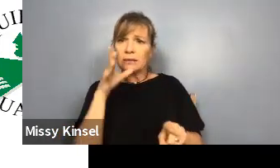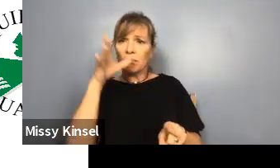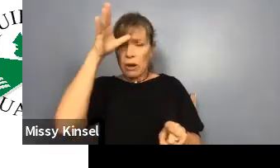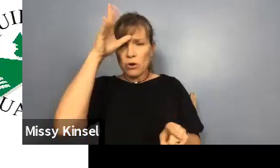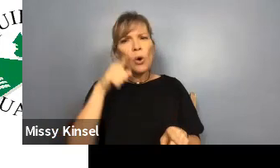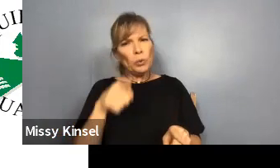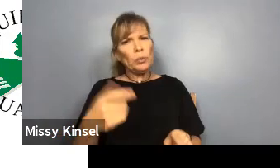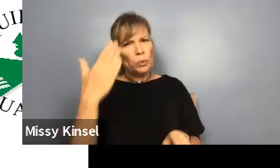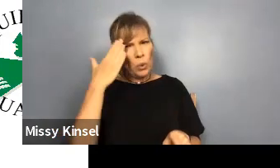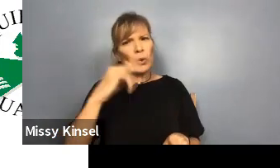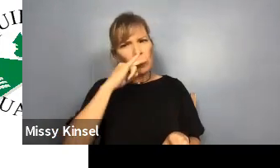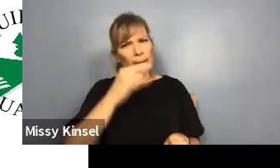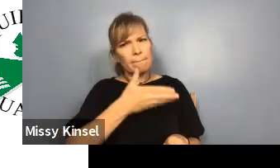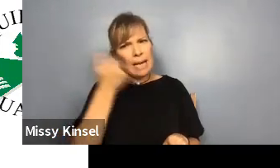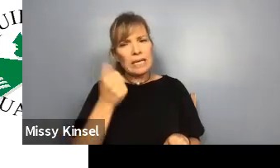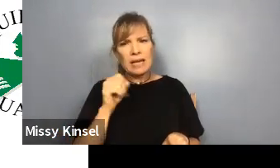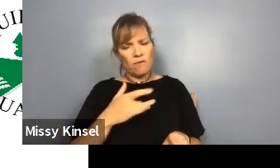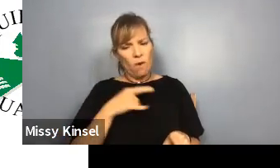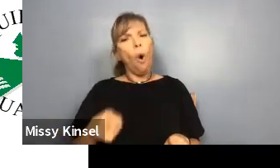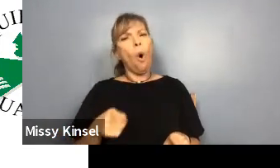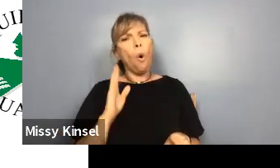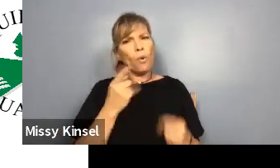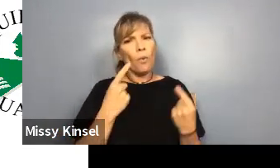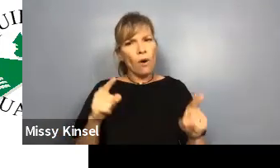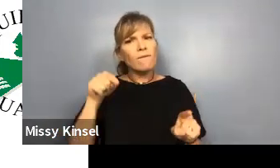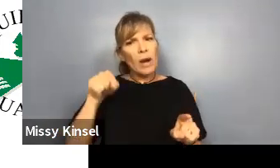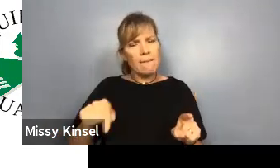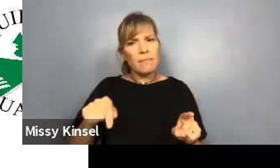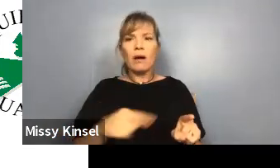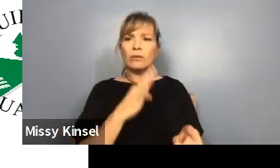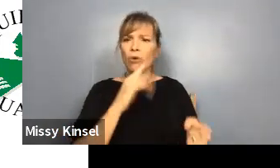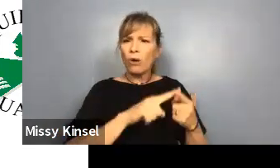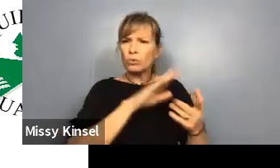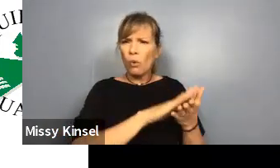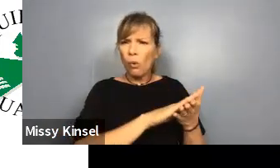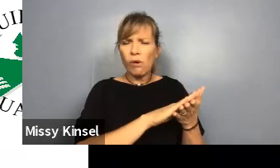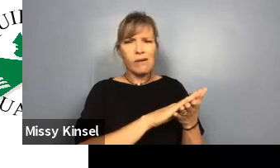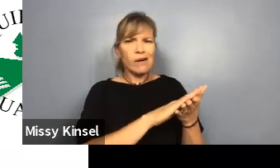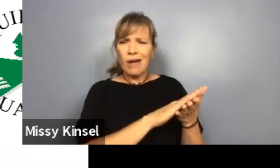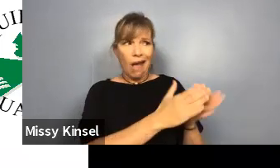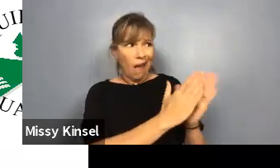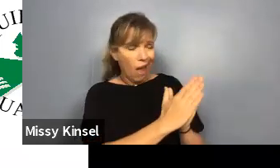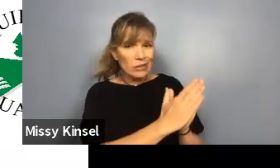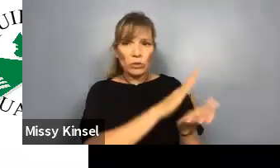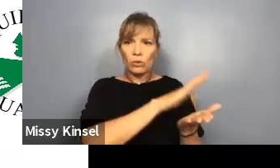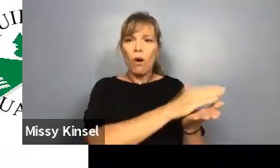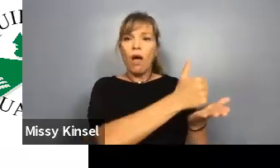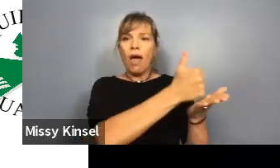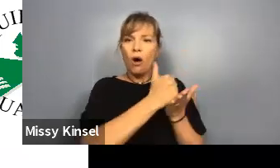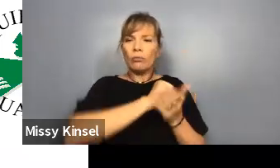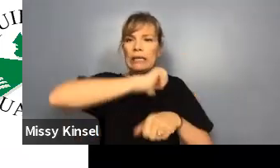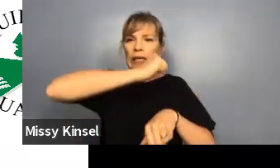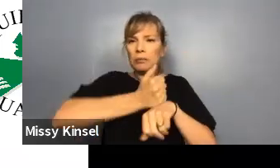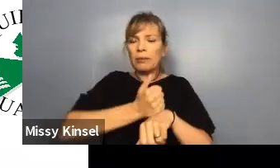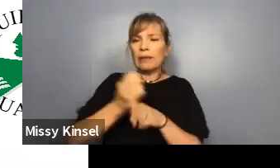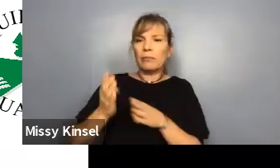the best. So if you think something would work for him, you can talk to the school and try to ask them to help you implement that, you